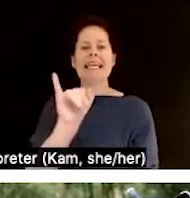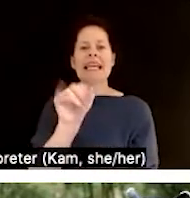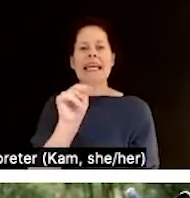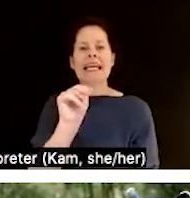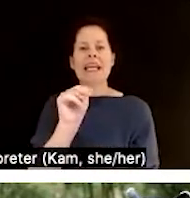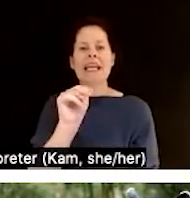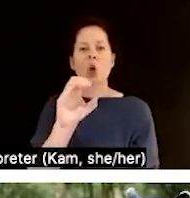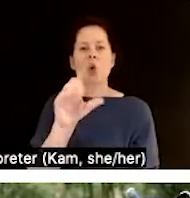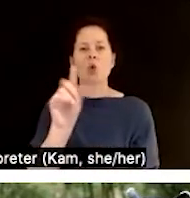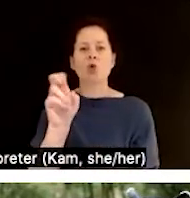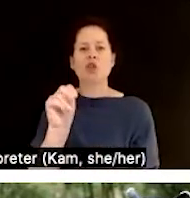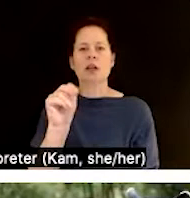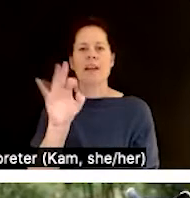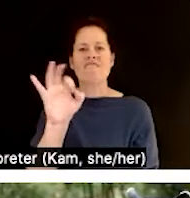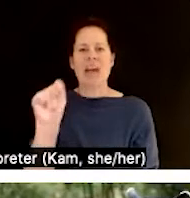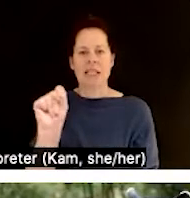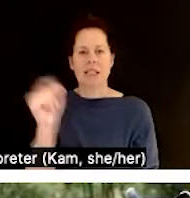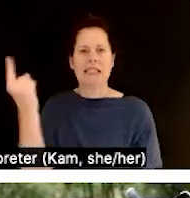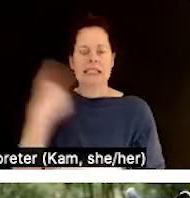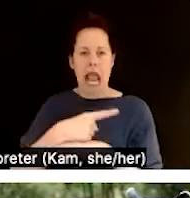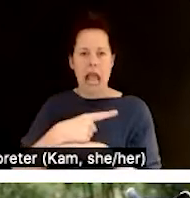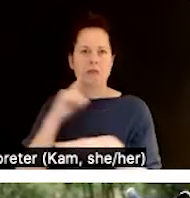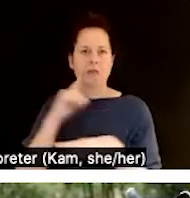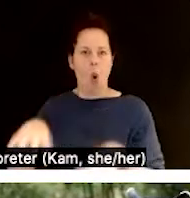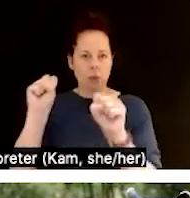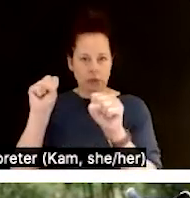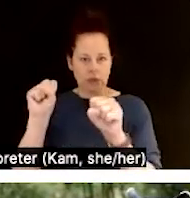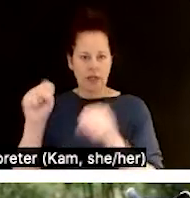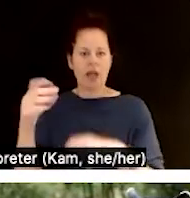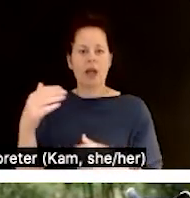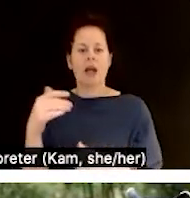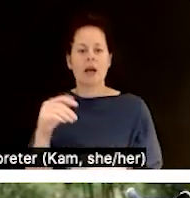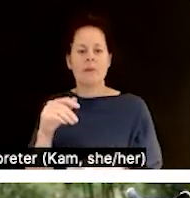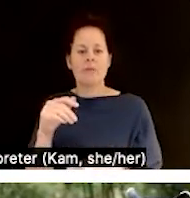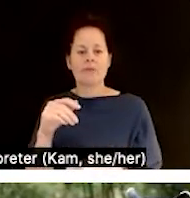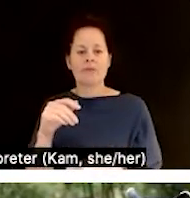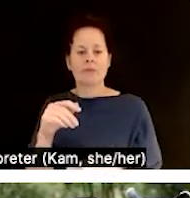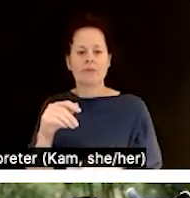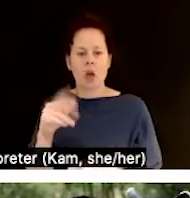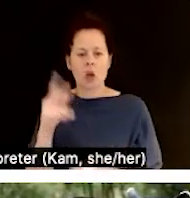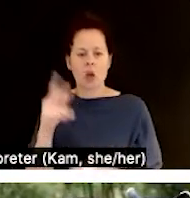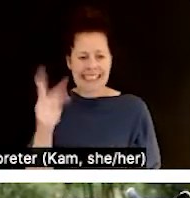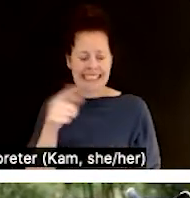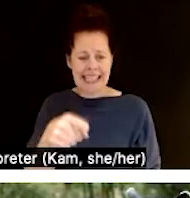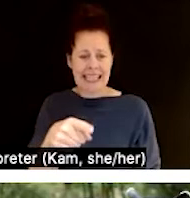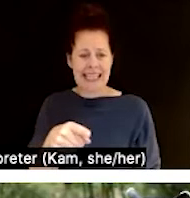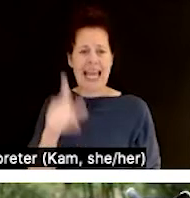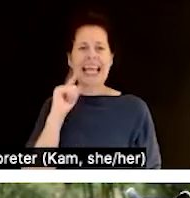kind of representation of what we had in terms of multiple formats. You can see a page from a